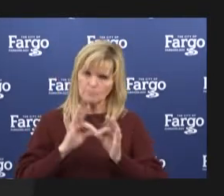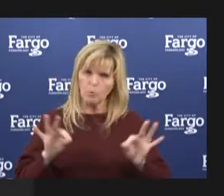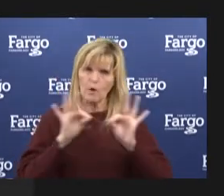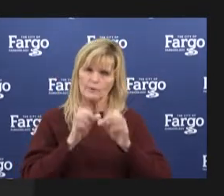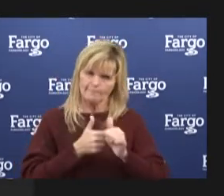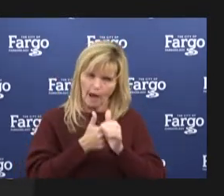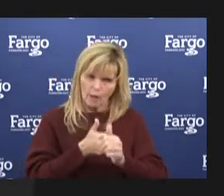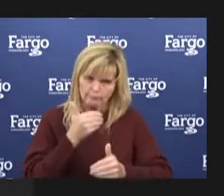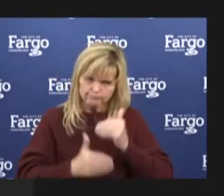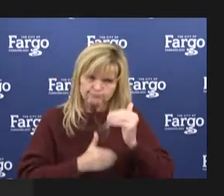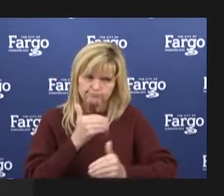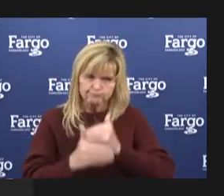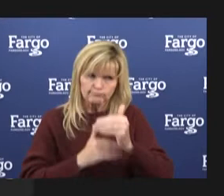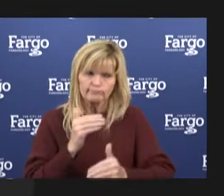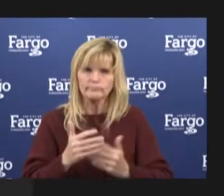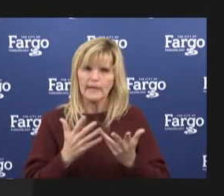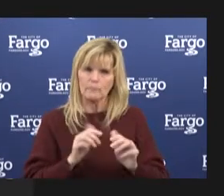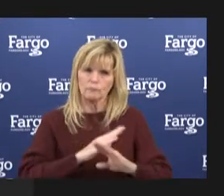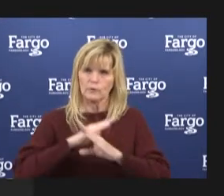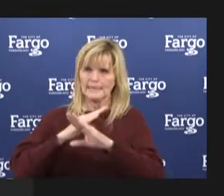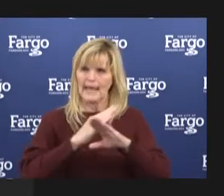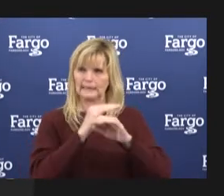protect each other.